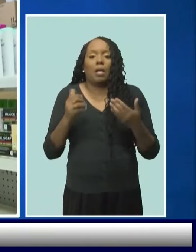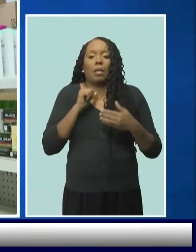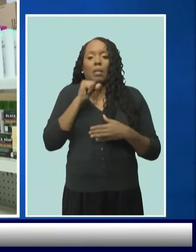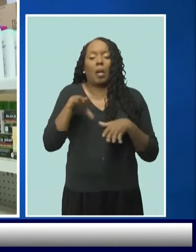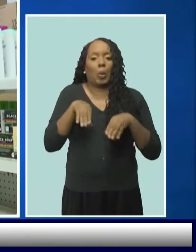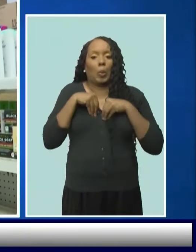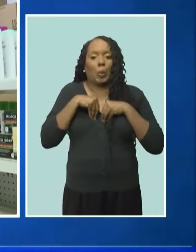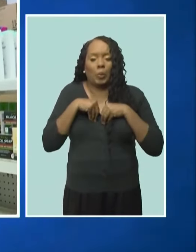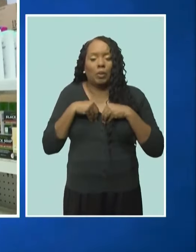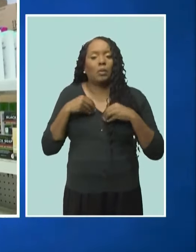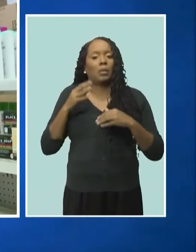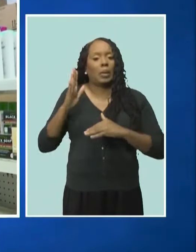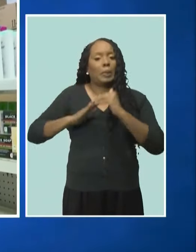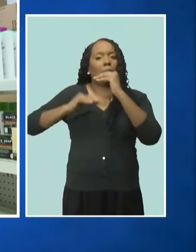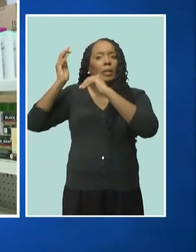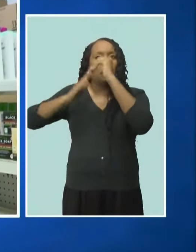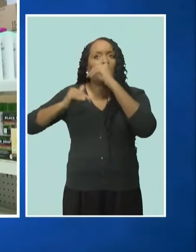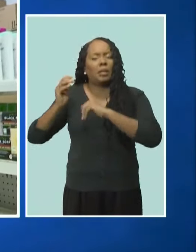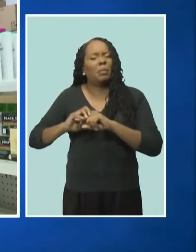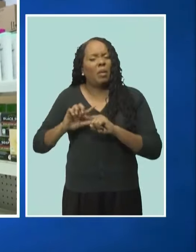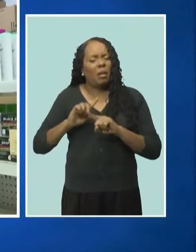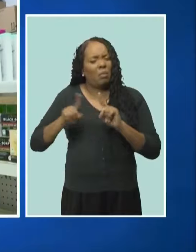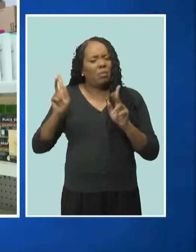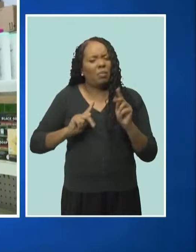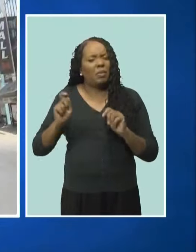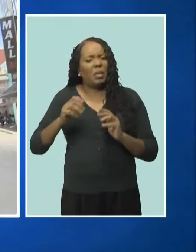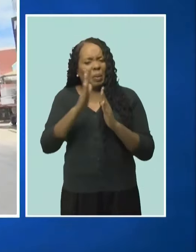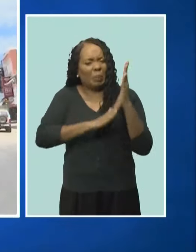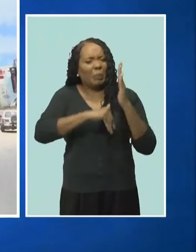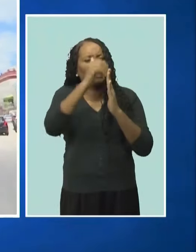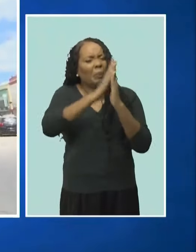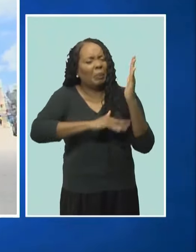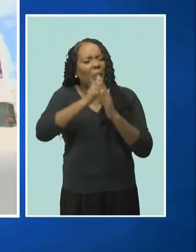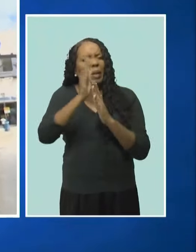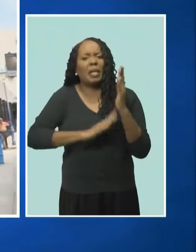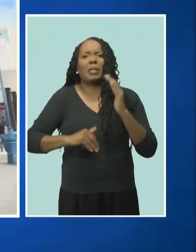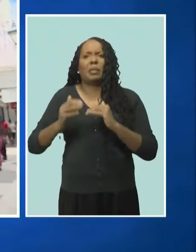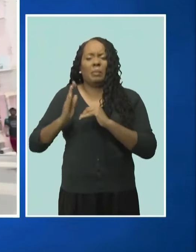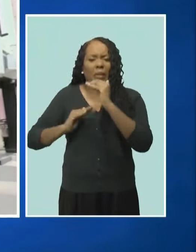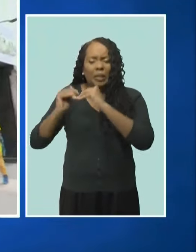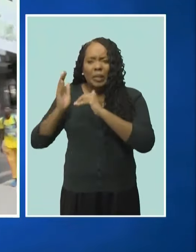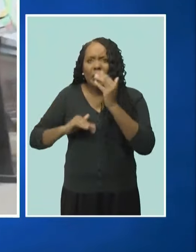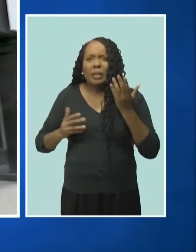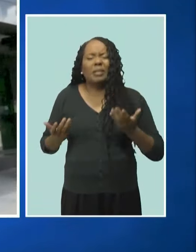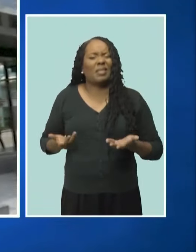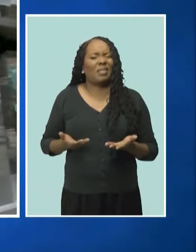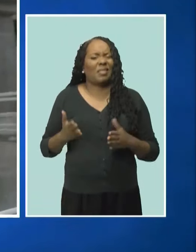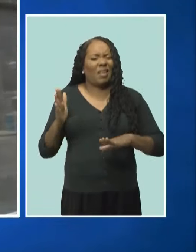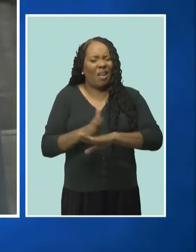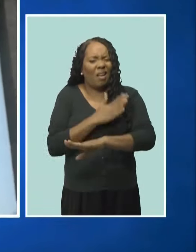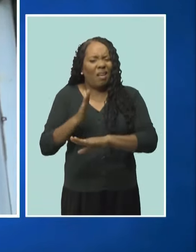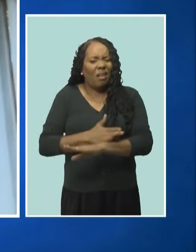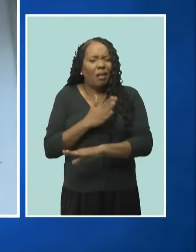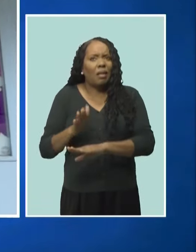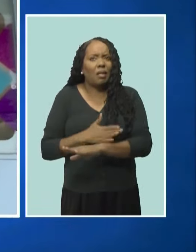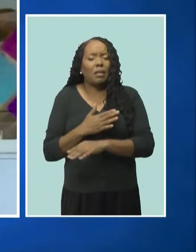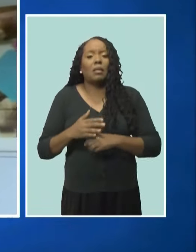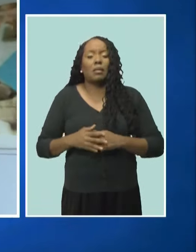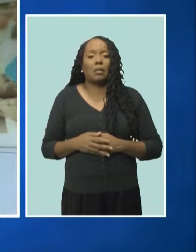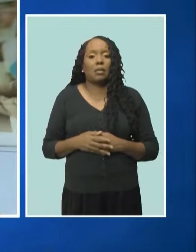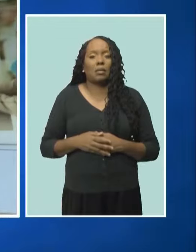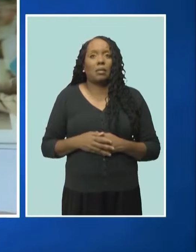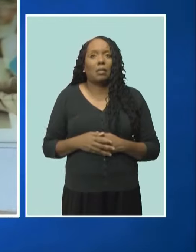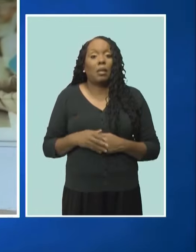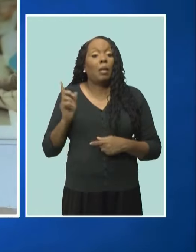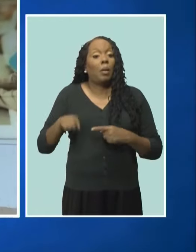but certainly some incentives to, you know, paint the building, make it look fresh, etc. He also believes some of the development planned for the city will make